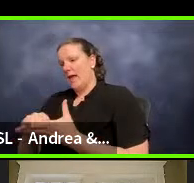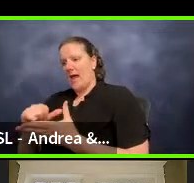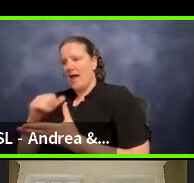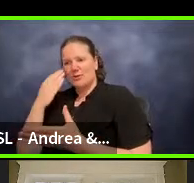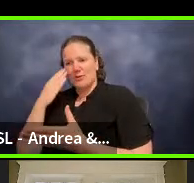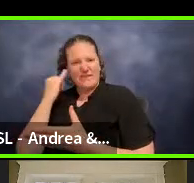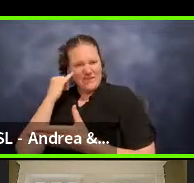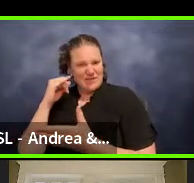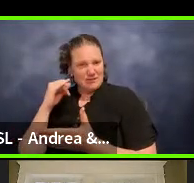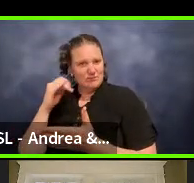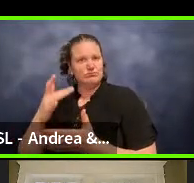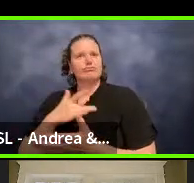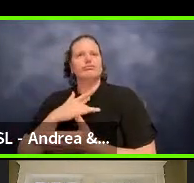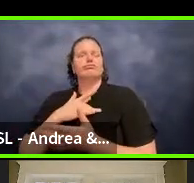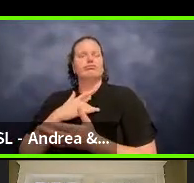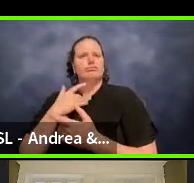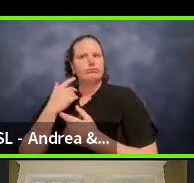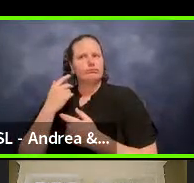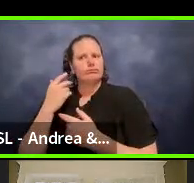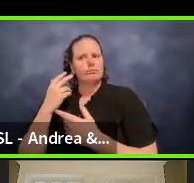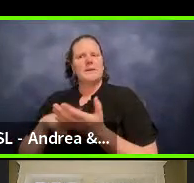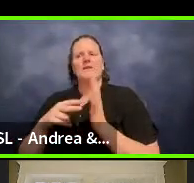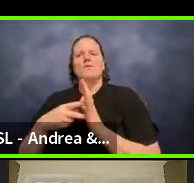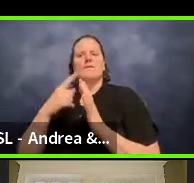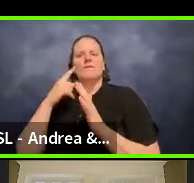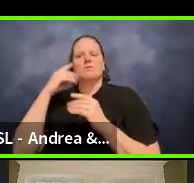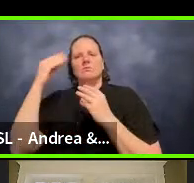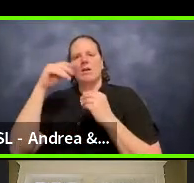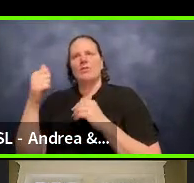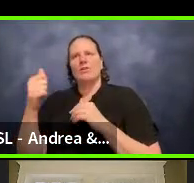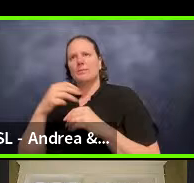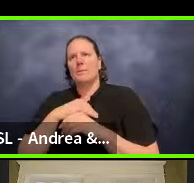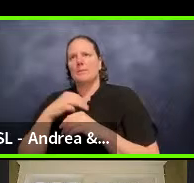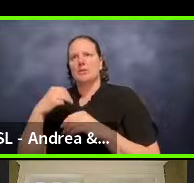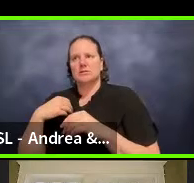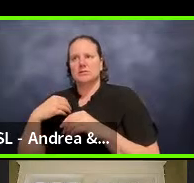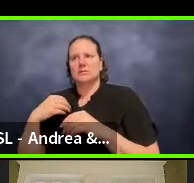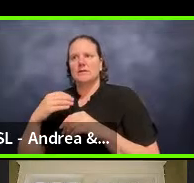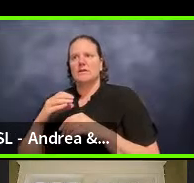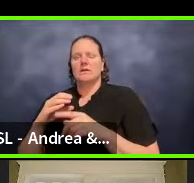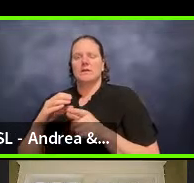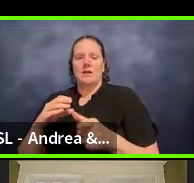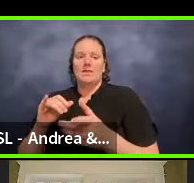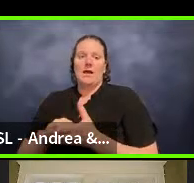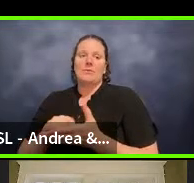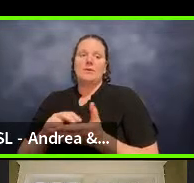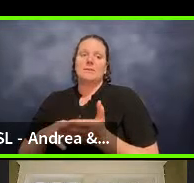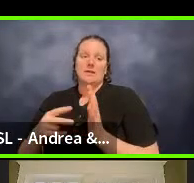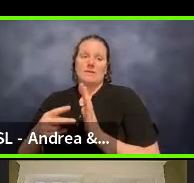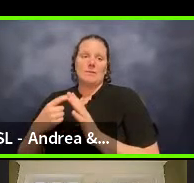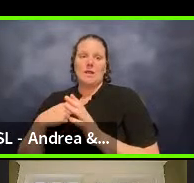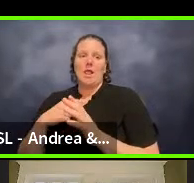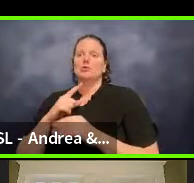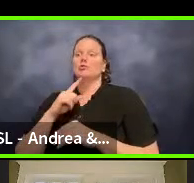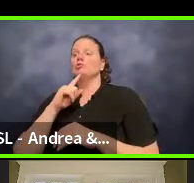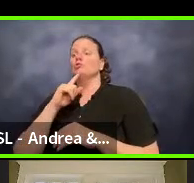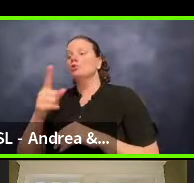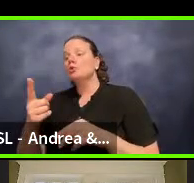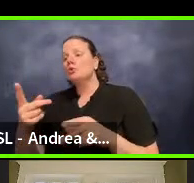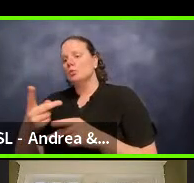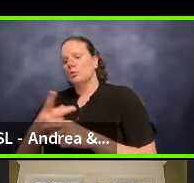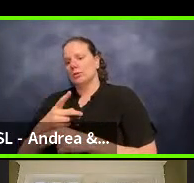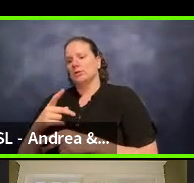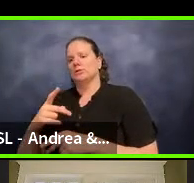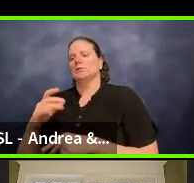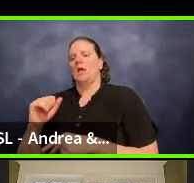this resonates with other members of the committee, but it would really be meaningful to me to have a true worst case scenario number, because when it keeps